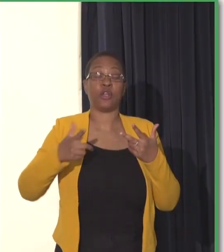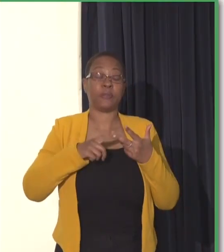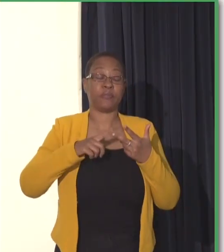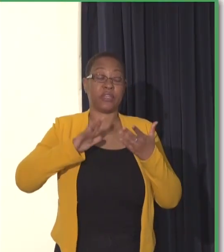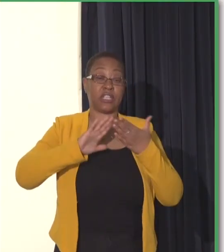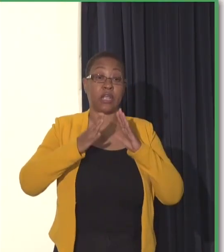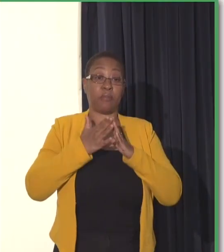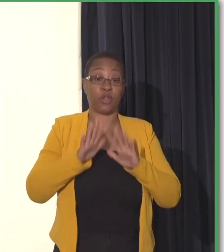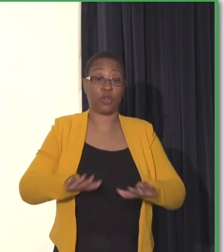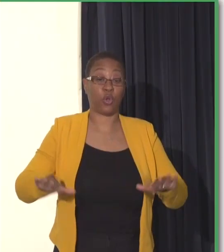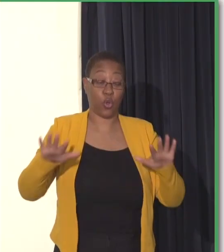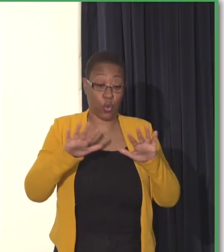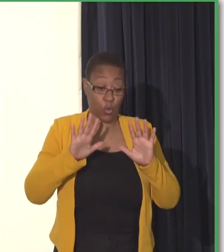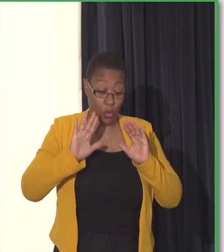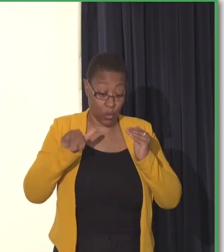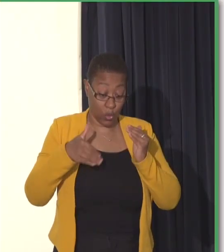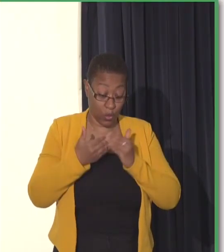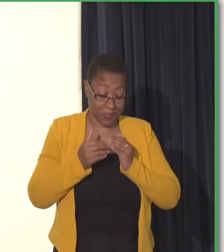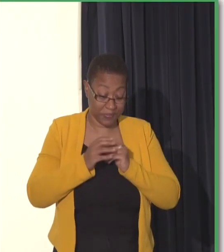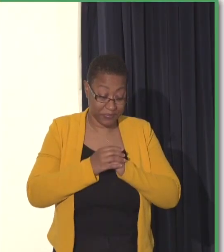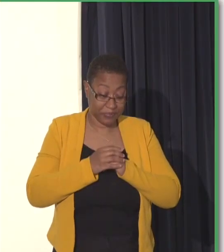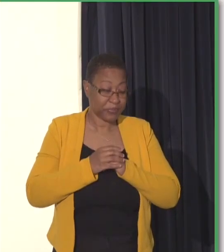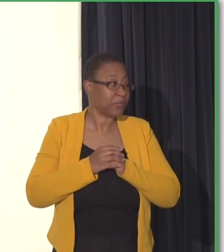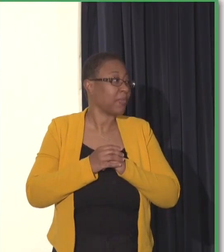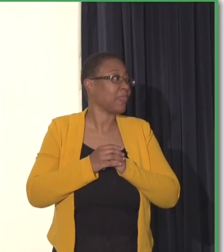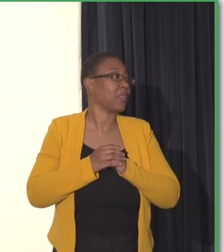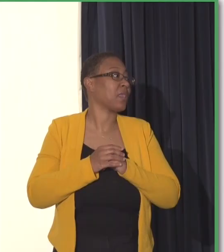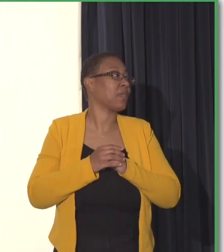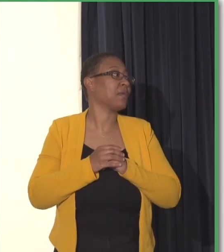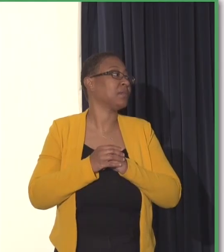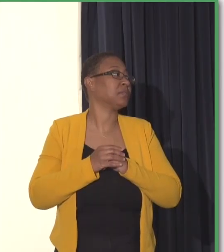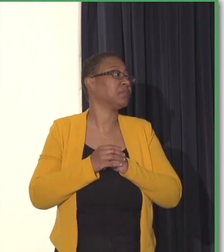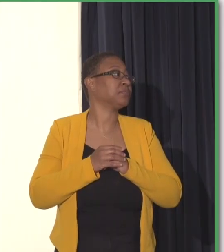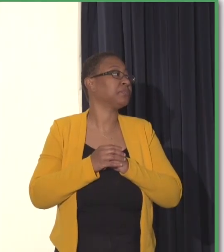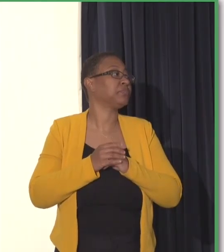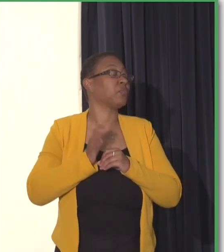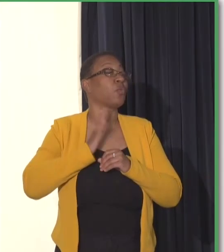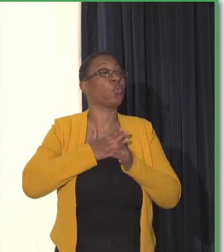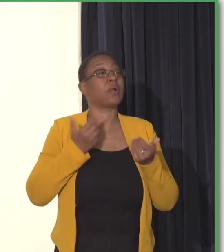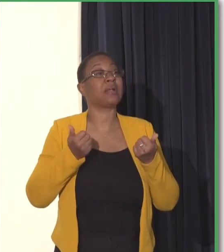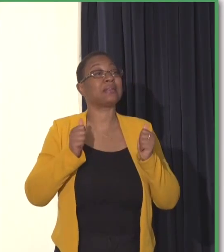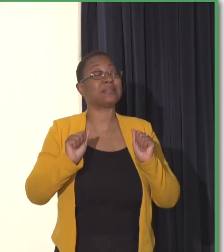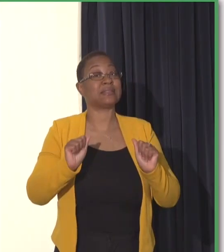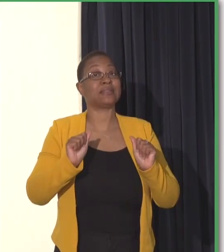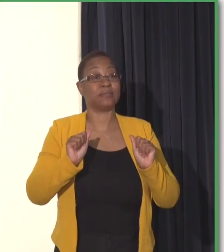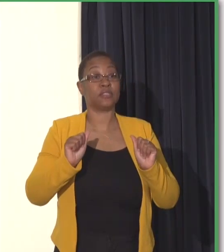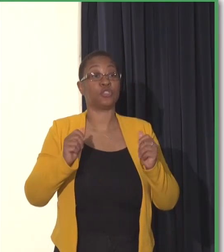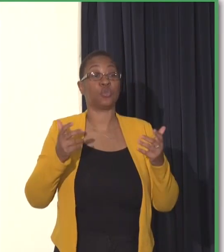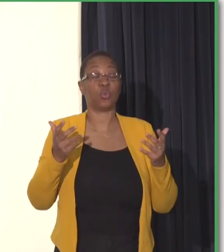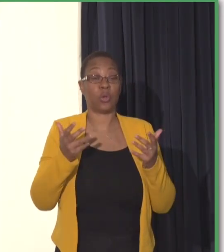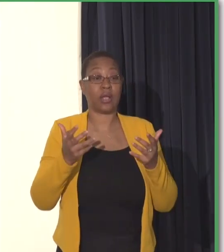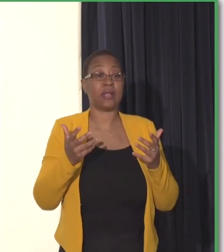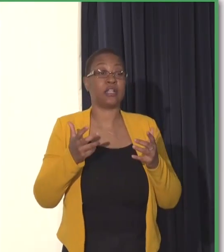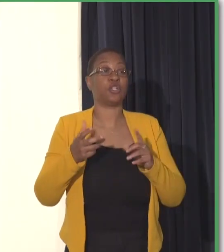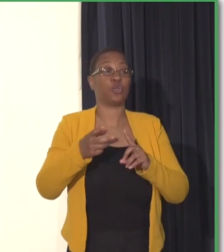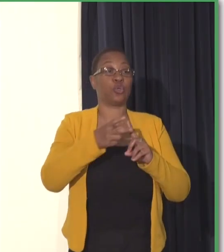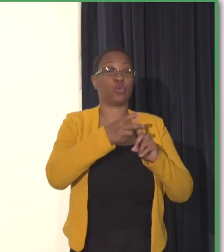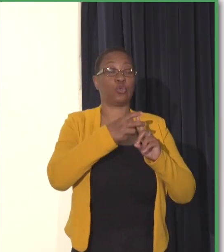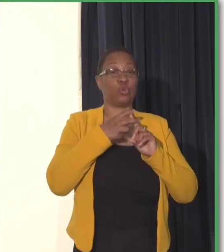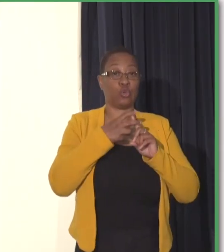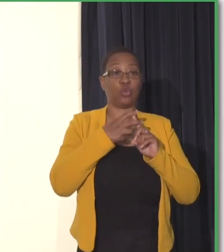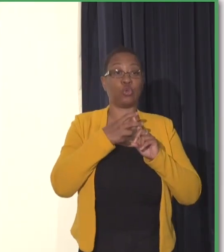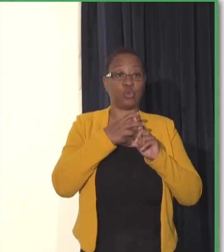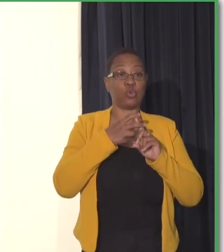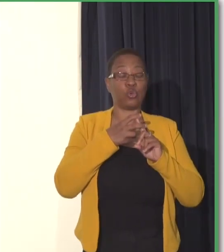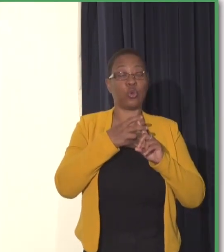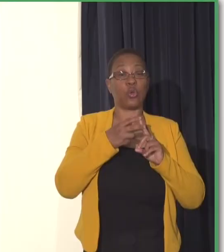large, and that is that we are attempting to get officers, more officers within the